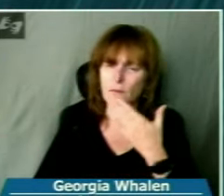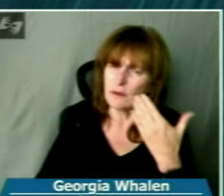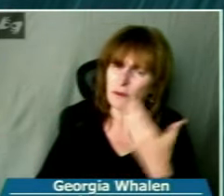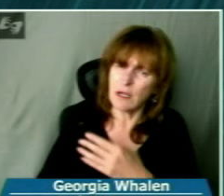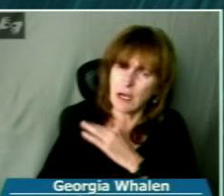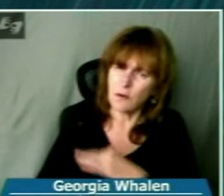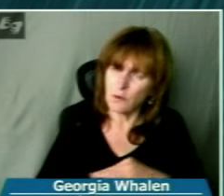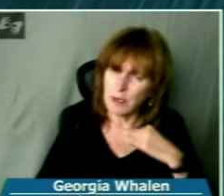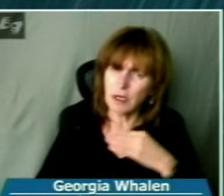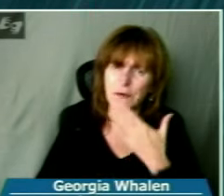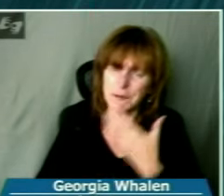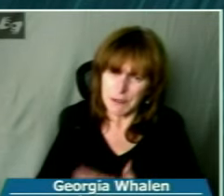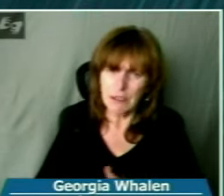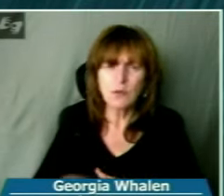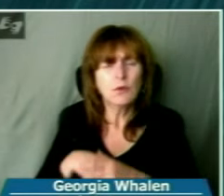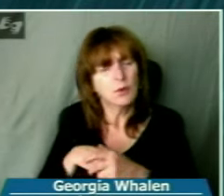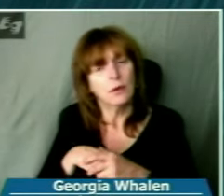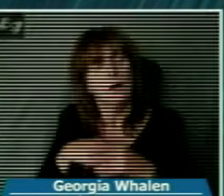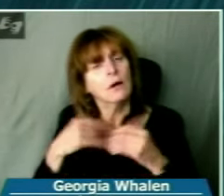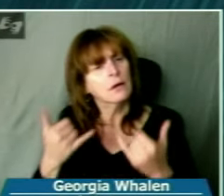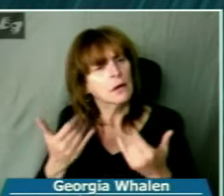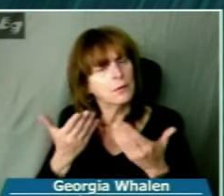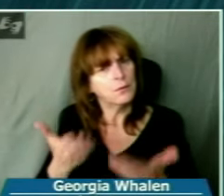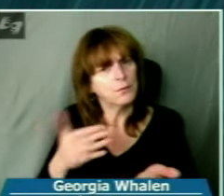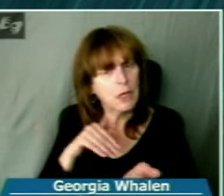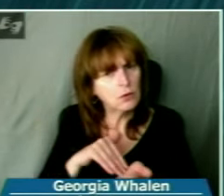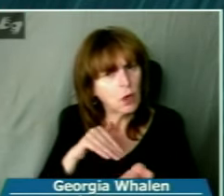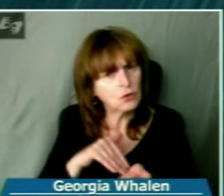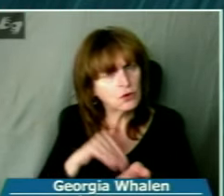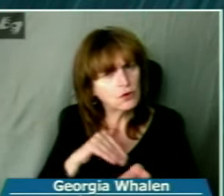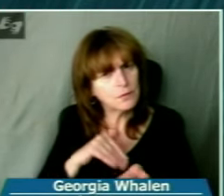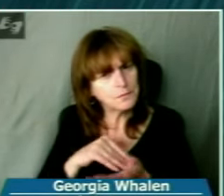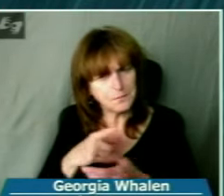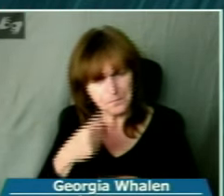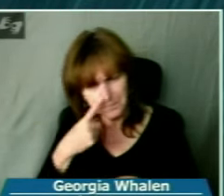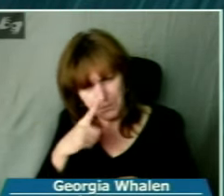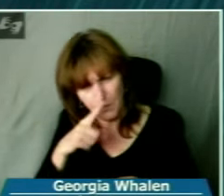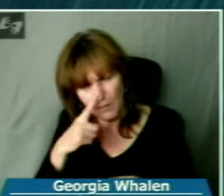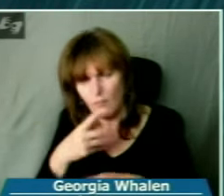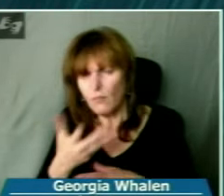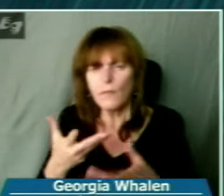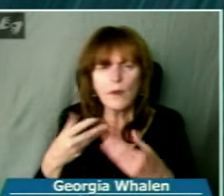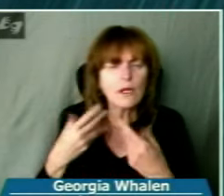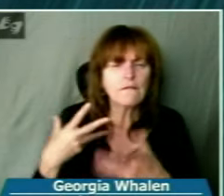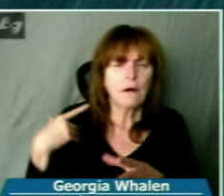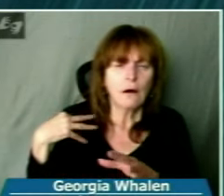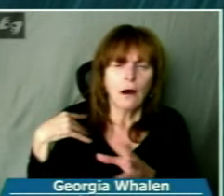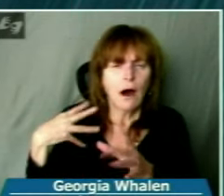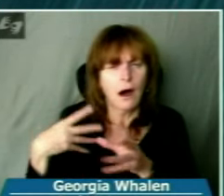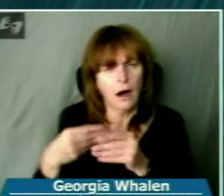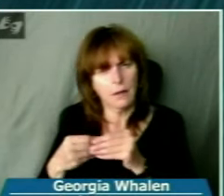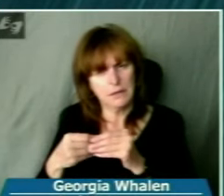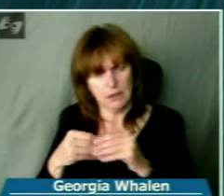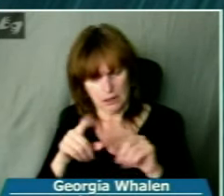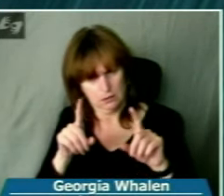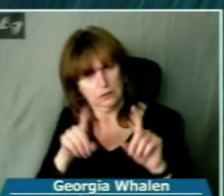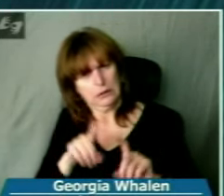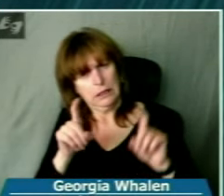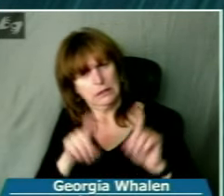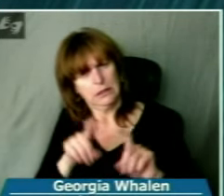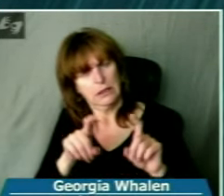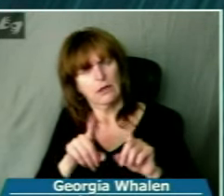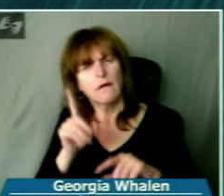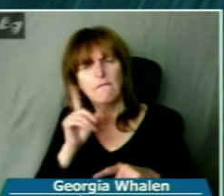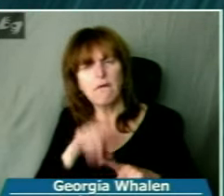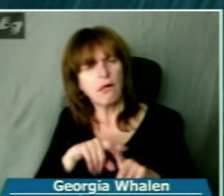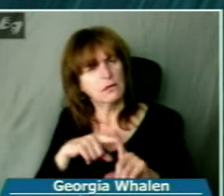over back again to Dr. Richardson. And Doctor, can you please provide an update on the false positives that were identified and